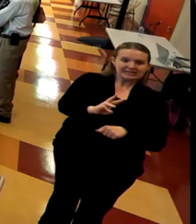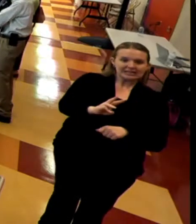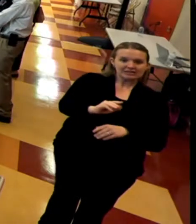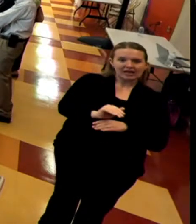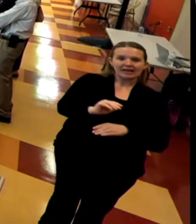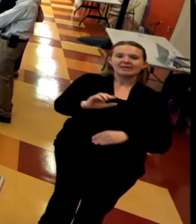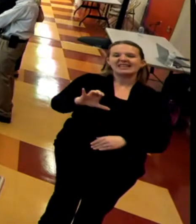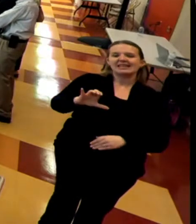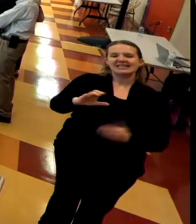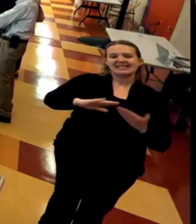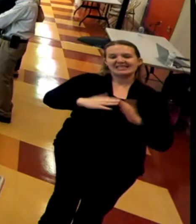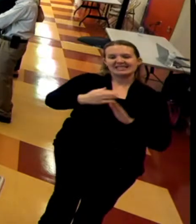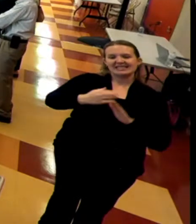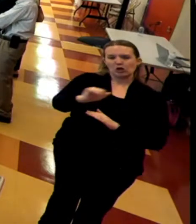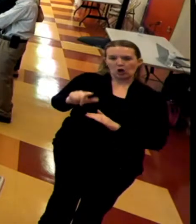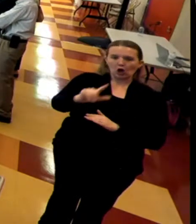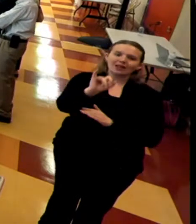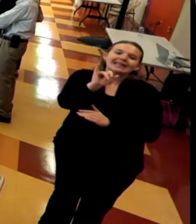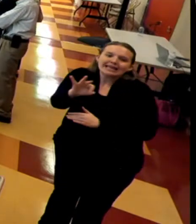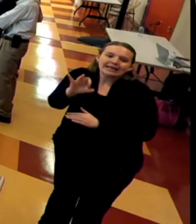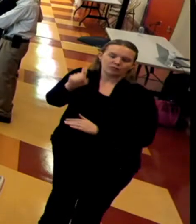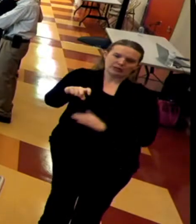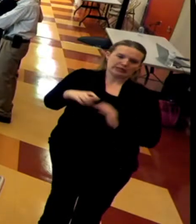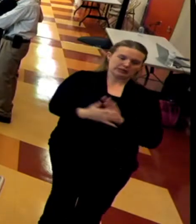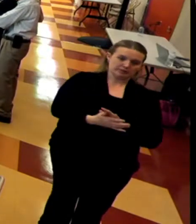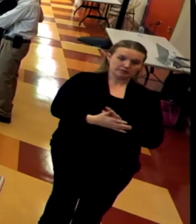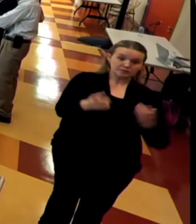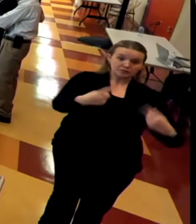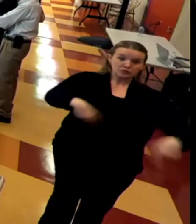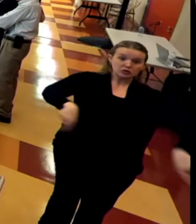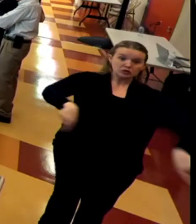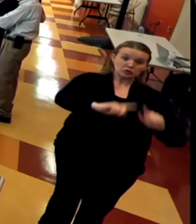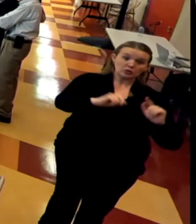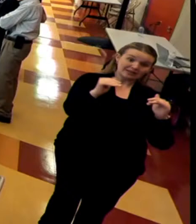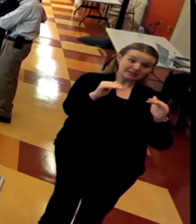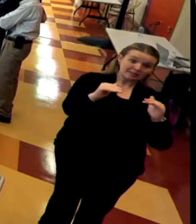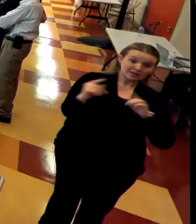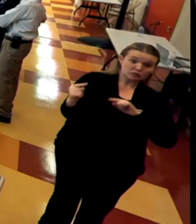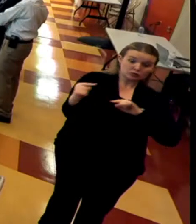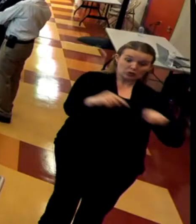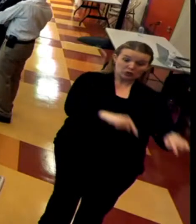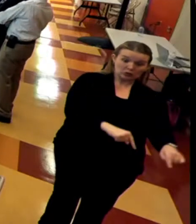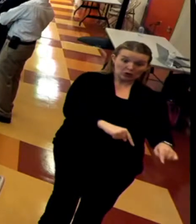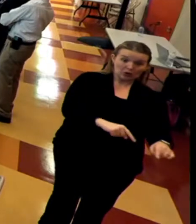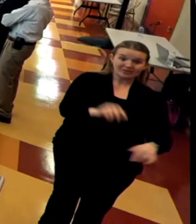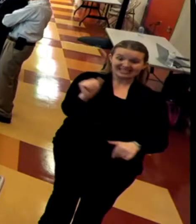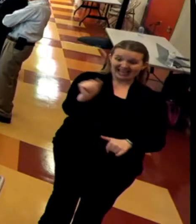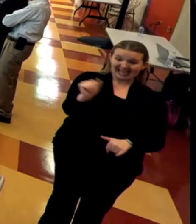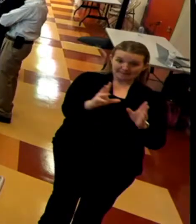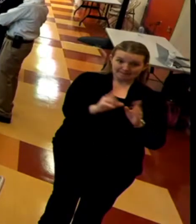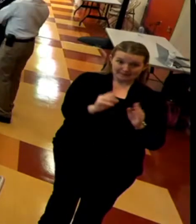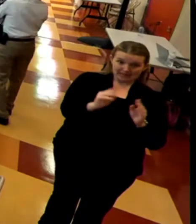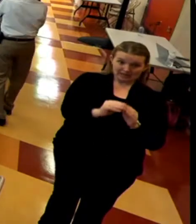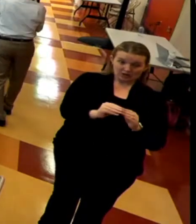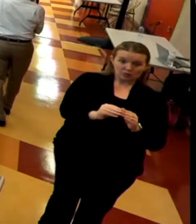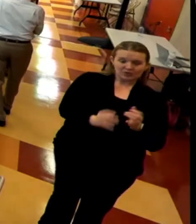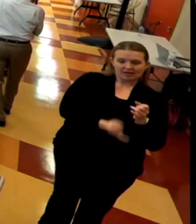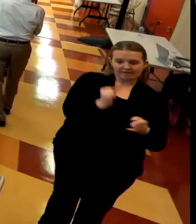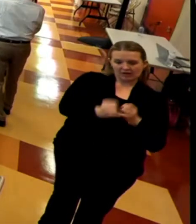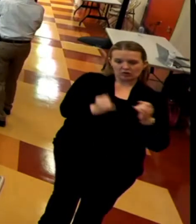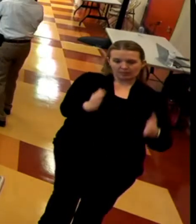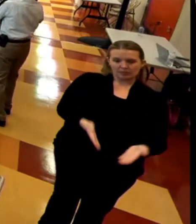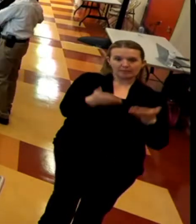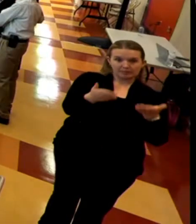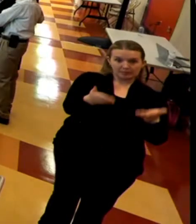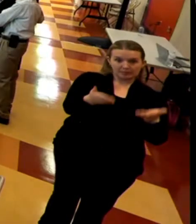if needed. Again, this y'all are anticipated to go to a session with a final proposed plan pending